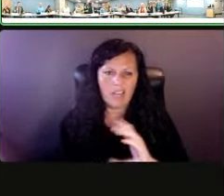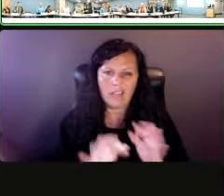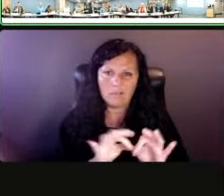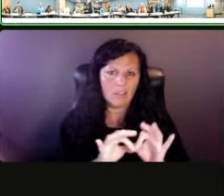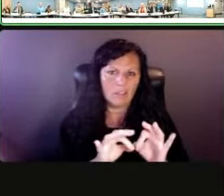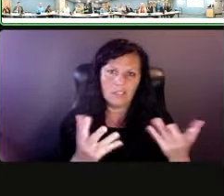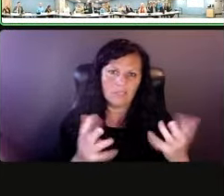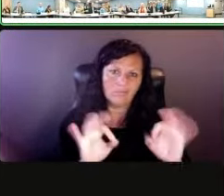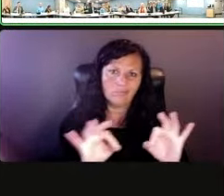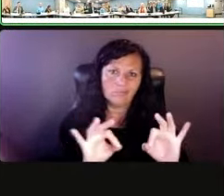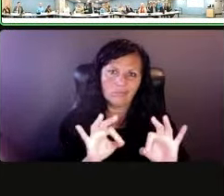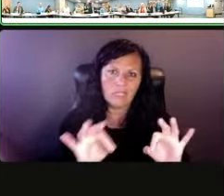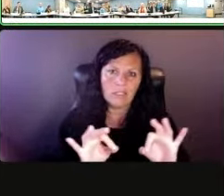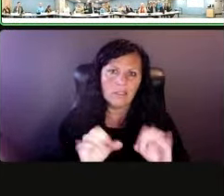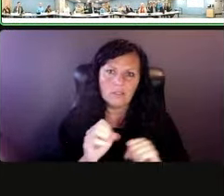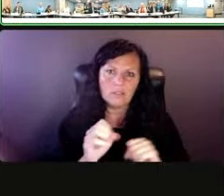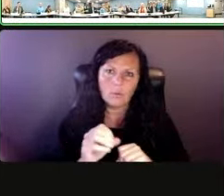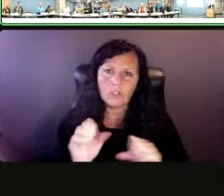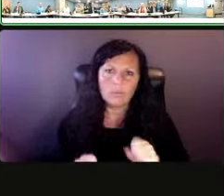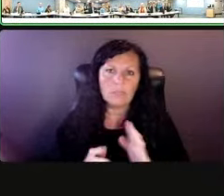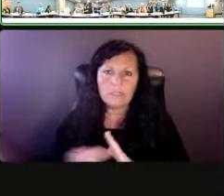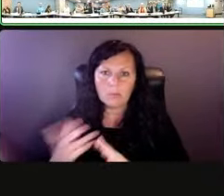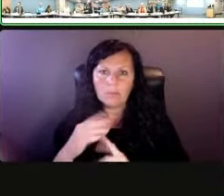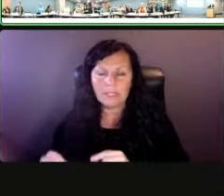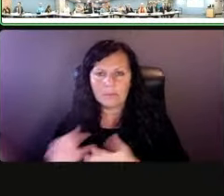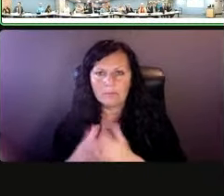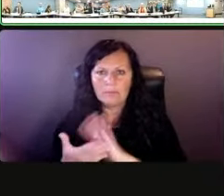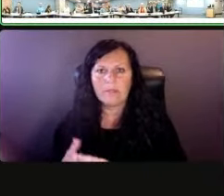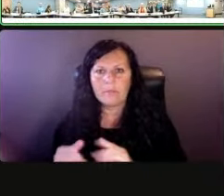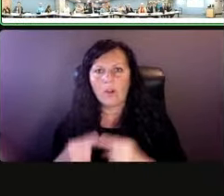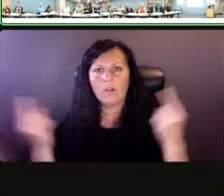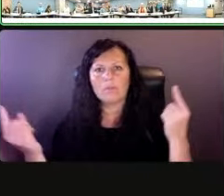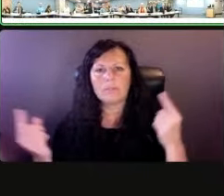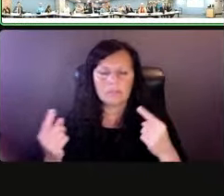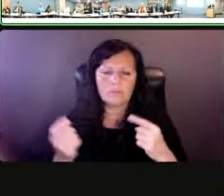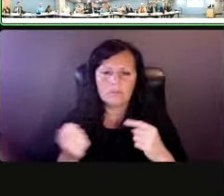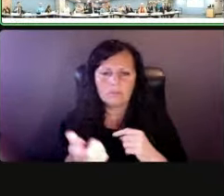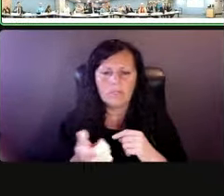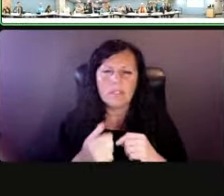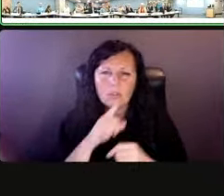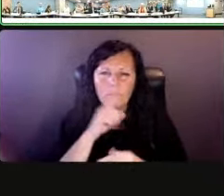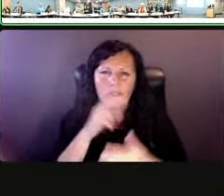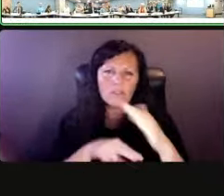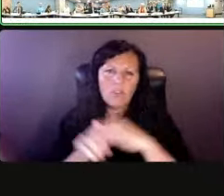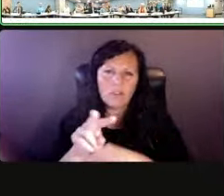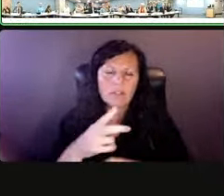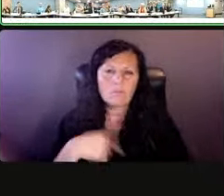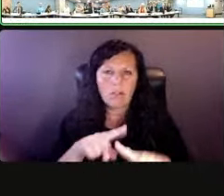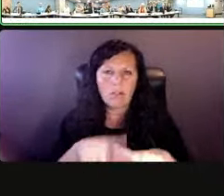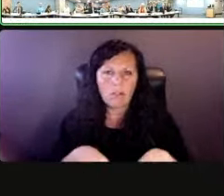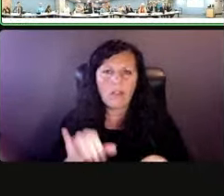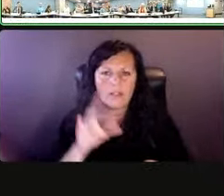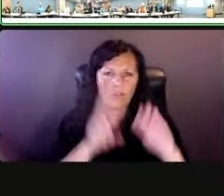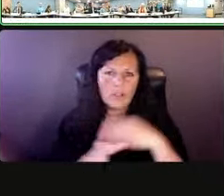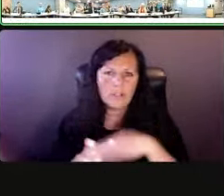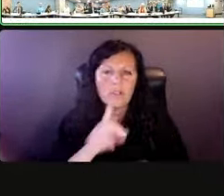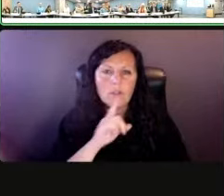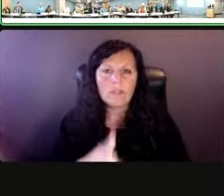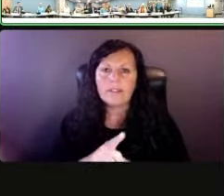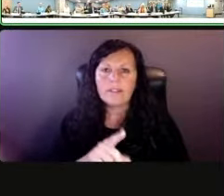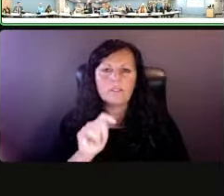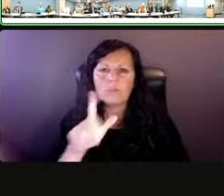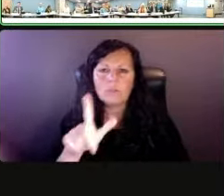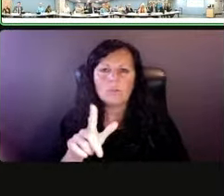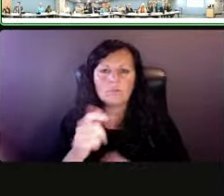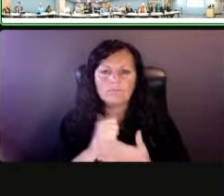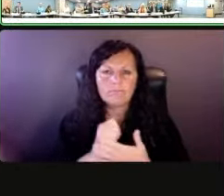that or go the other direction pretty easily. So it's a forecast. We're using it as a forecast. It's simply a tool to project